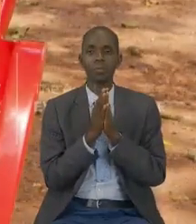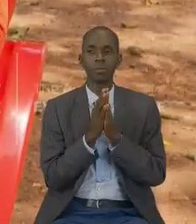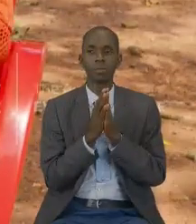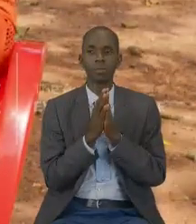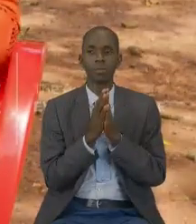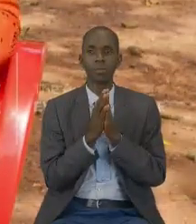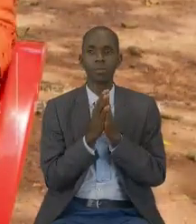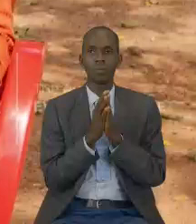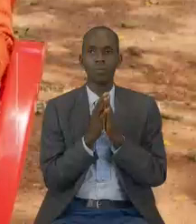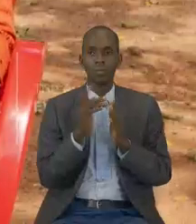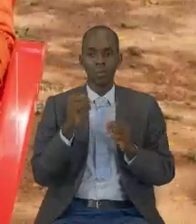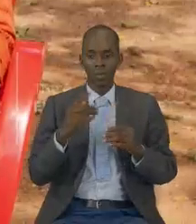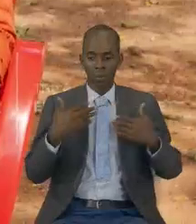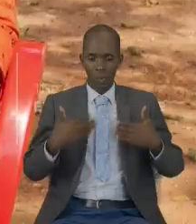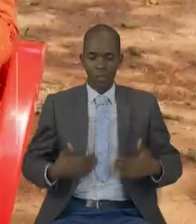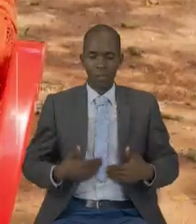my body was calm.